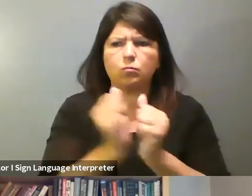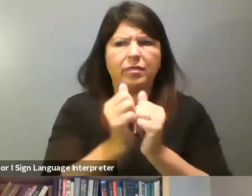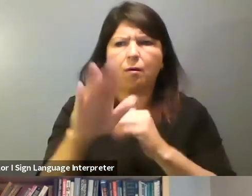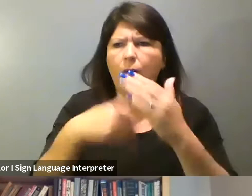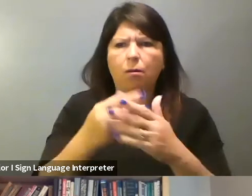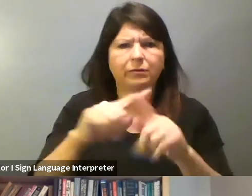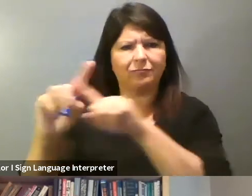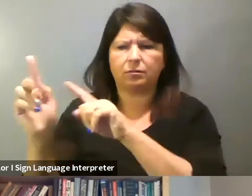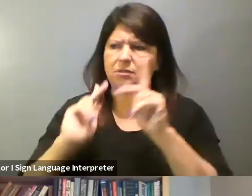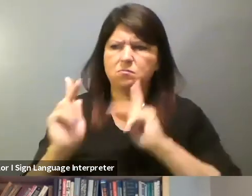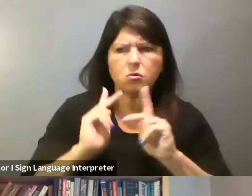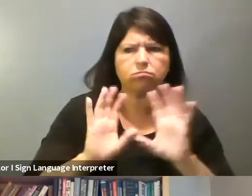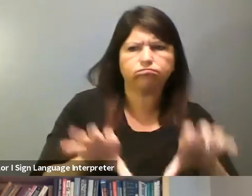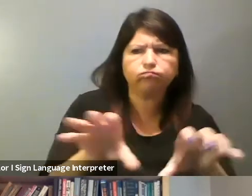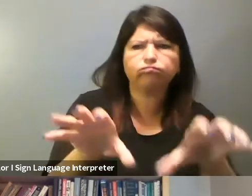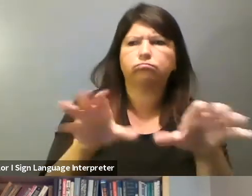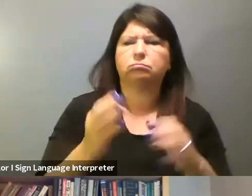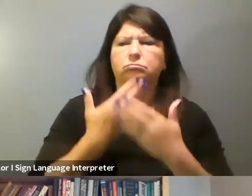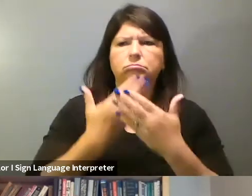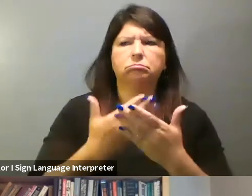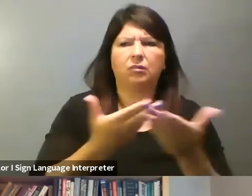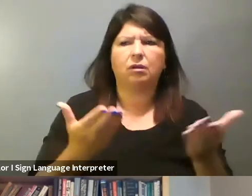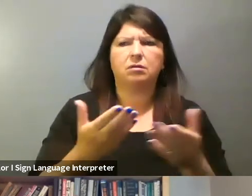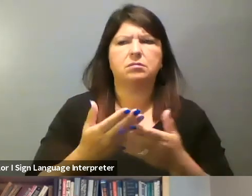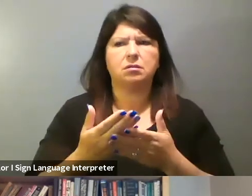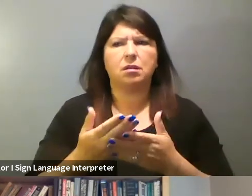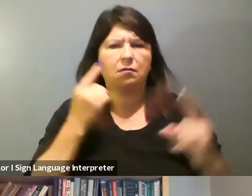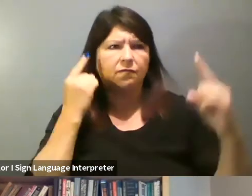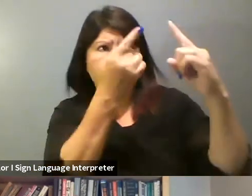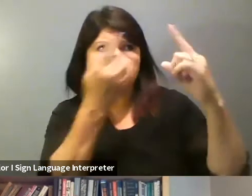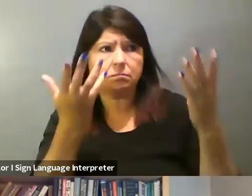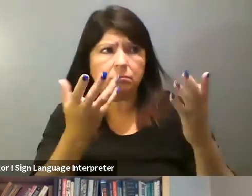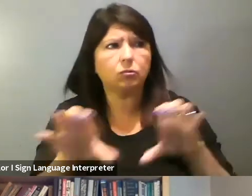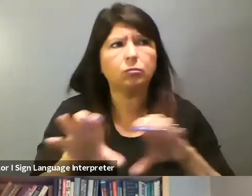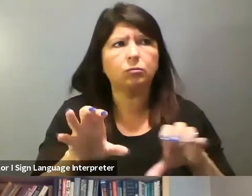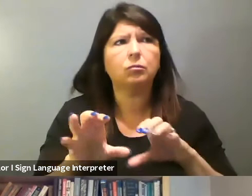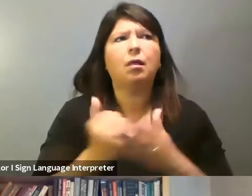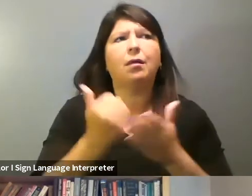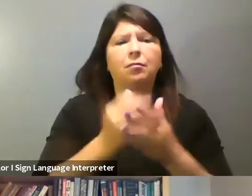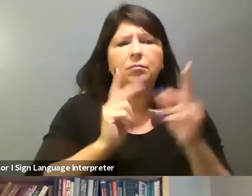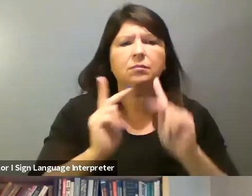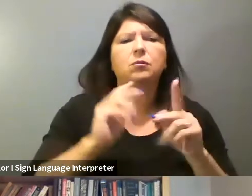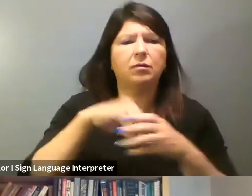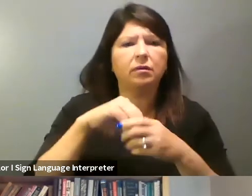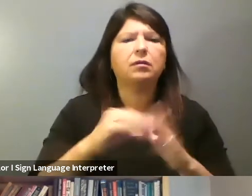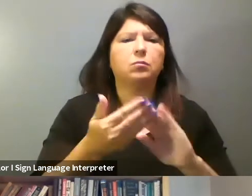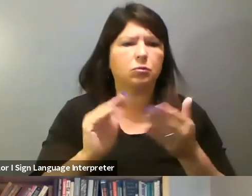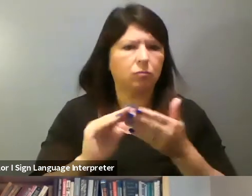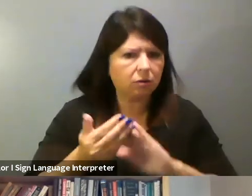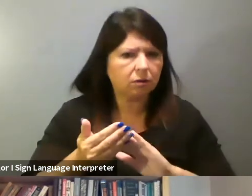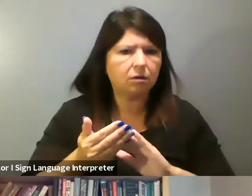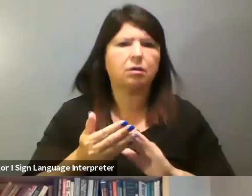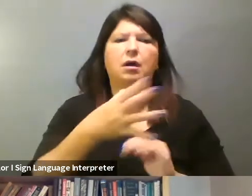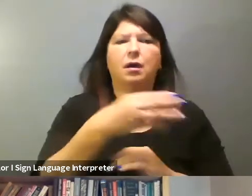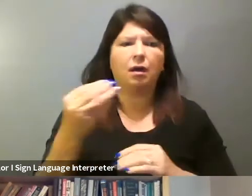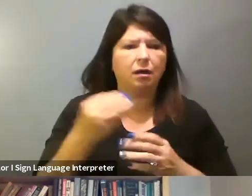The focus of our work was to help people in the community and to end police brutality. That was a major focus, and that